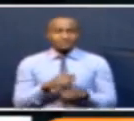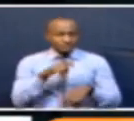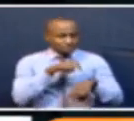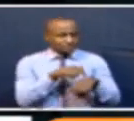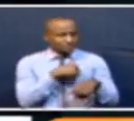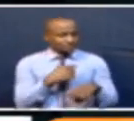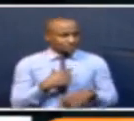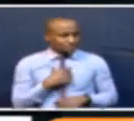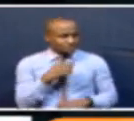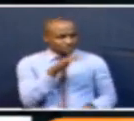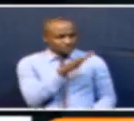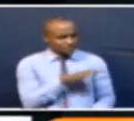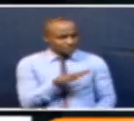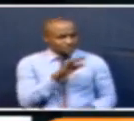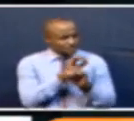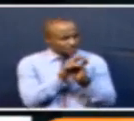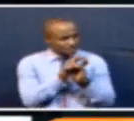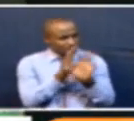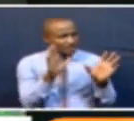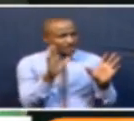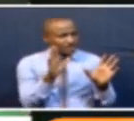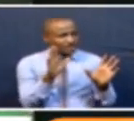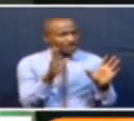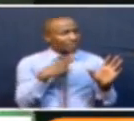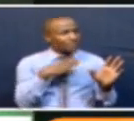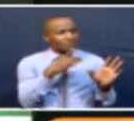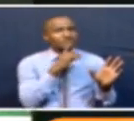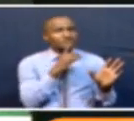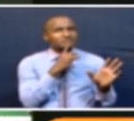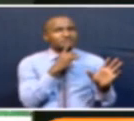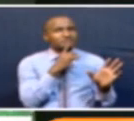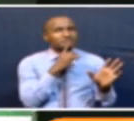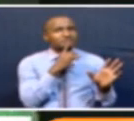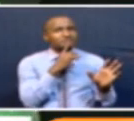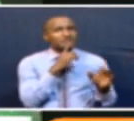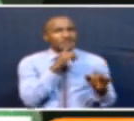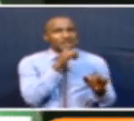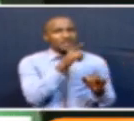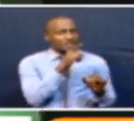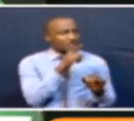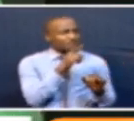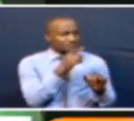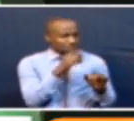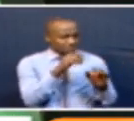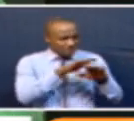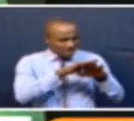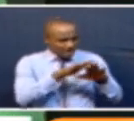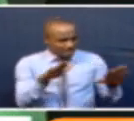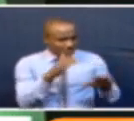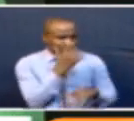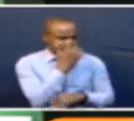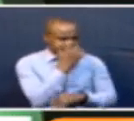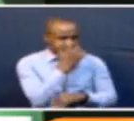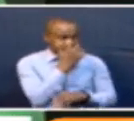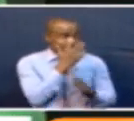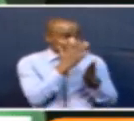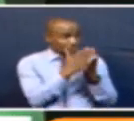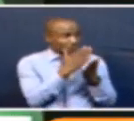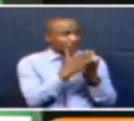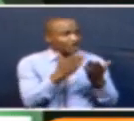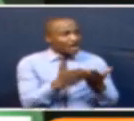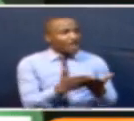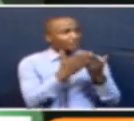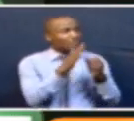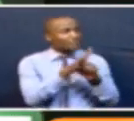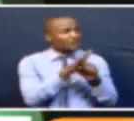the area, it was very clear from area residents that his investment in the region has been a kind of lifeline for